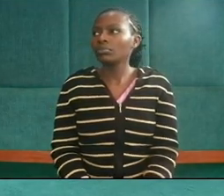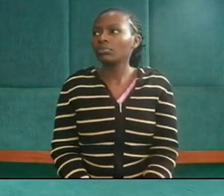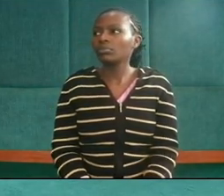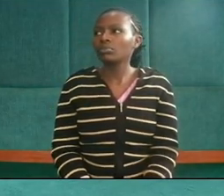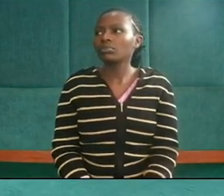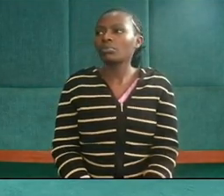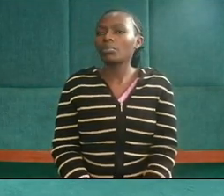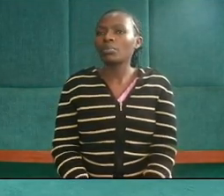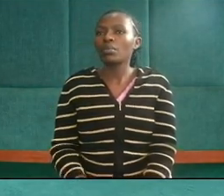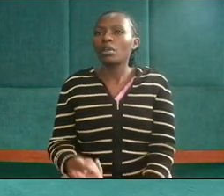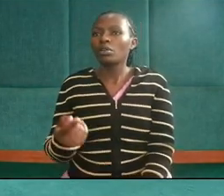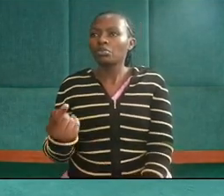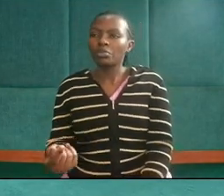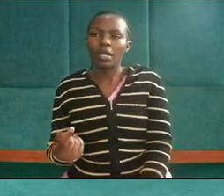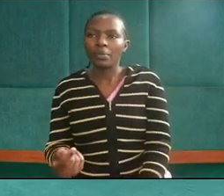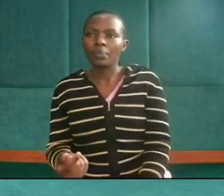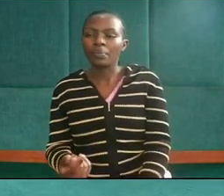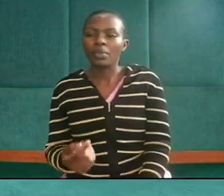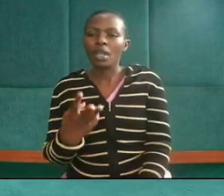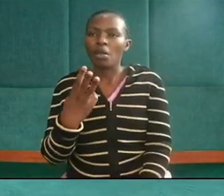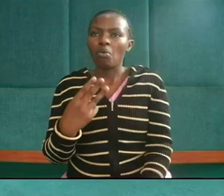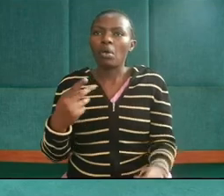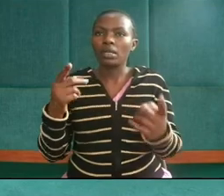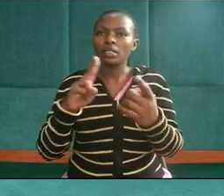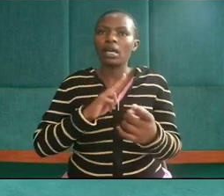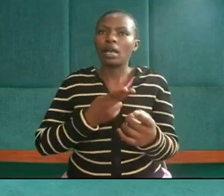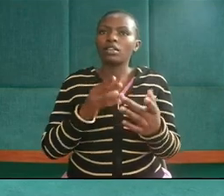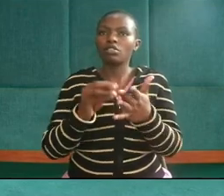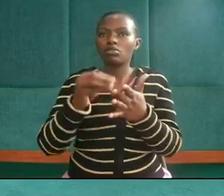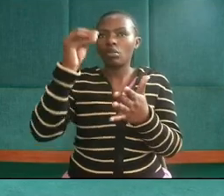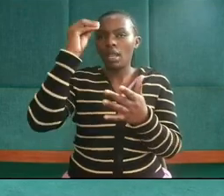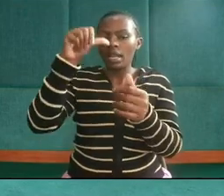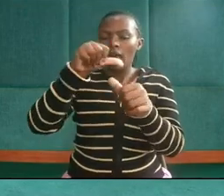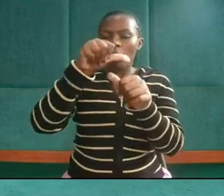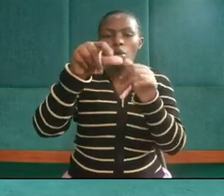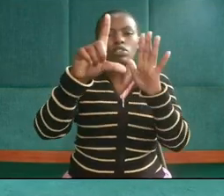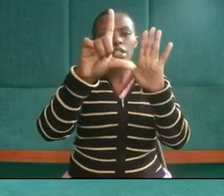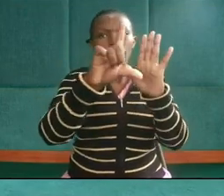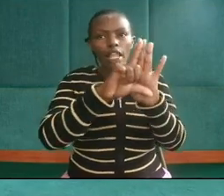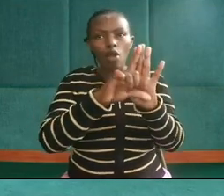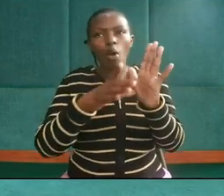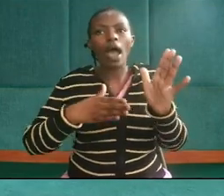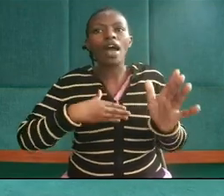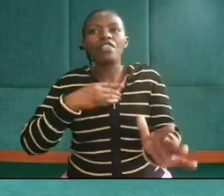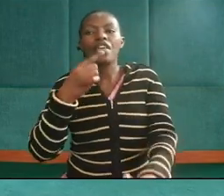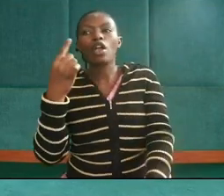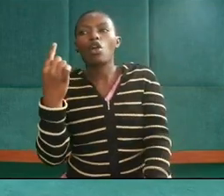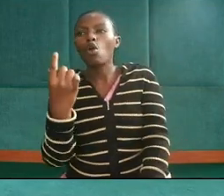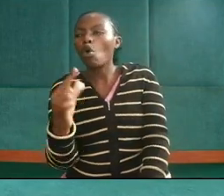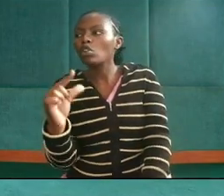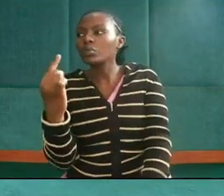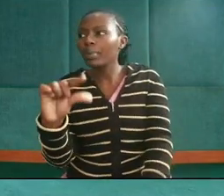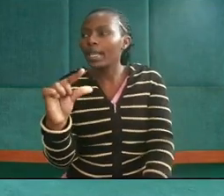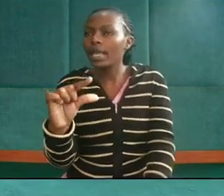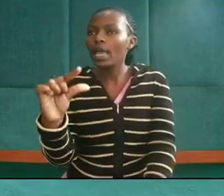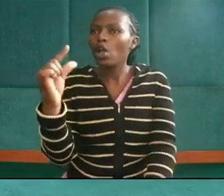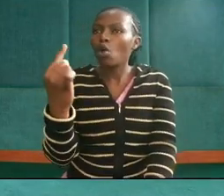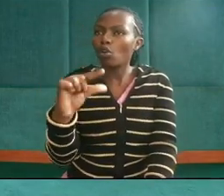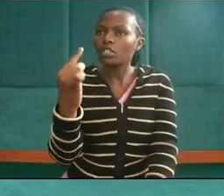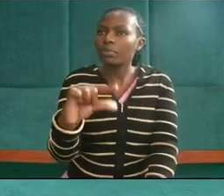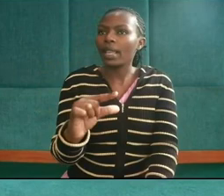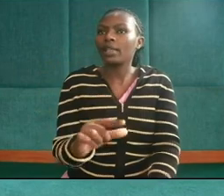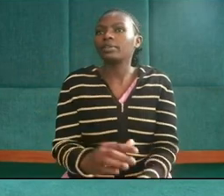Today we are going to learn about the law and the gospel. Say the law and